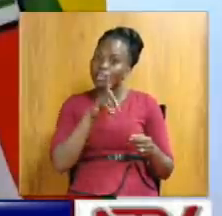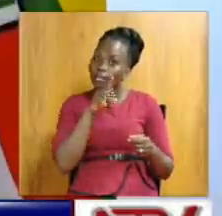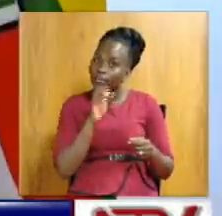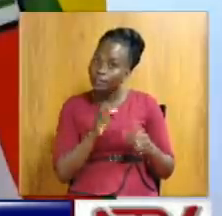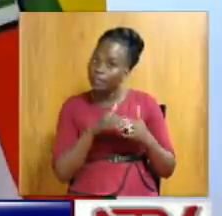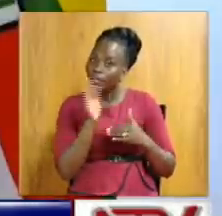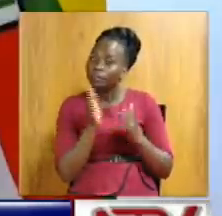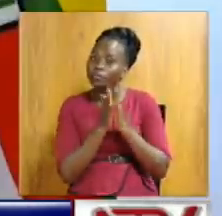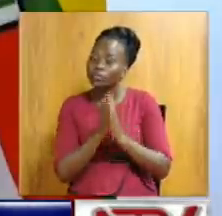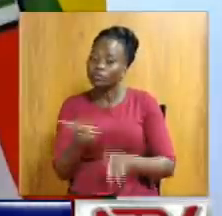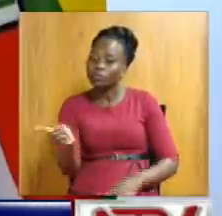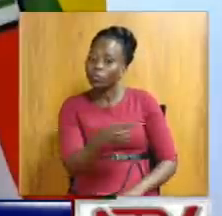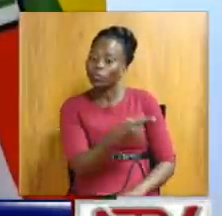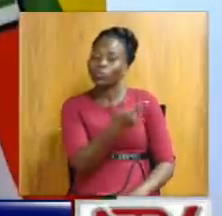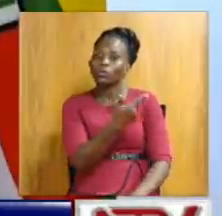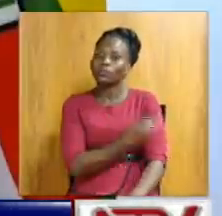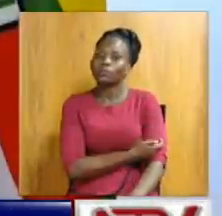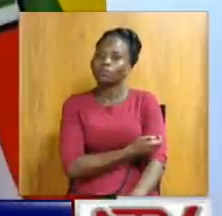be vaccinated.